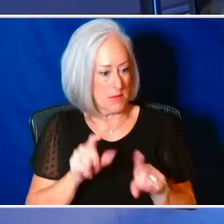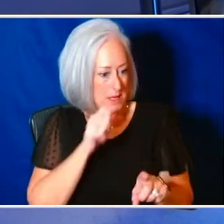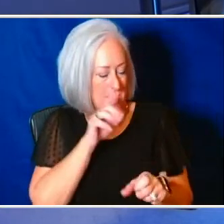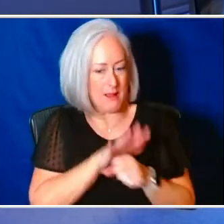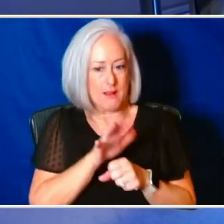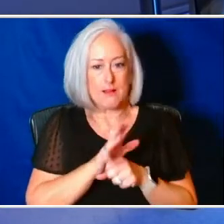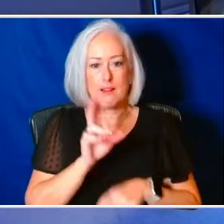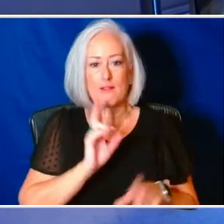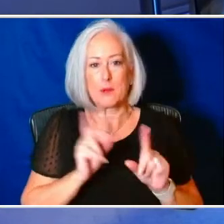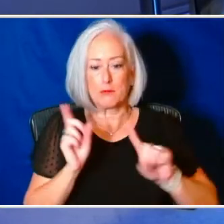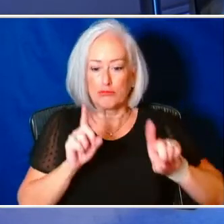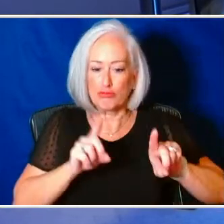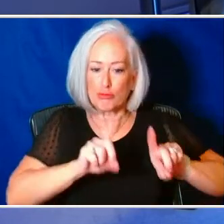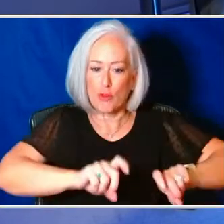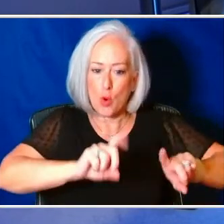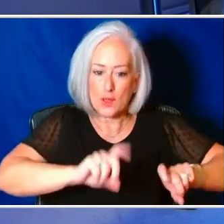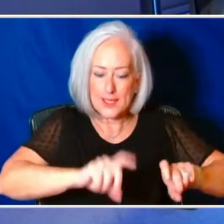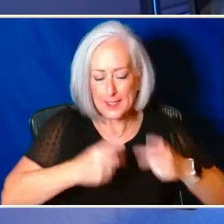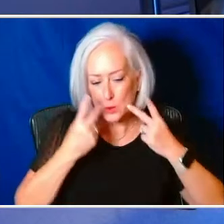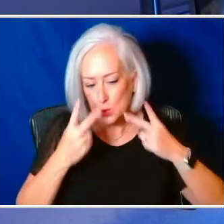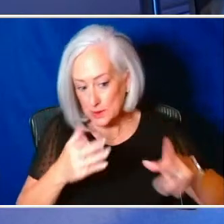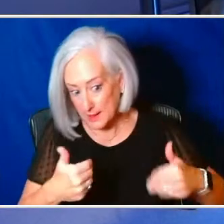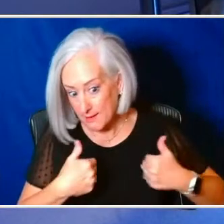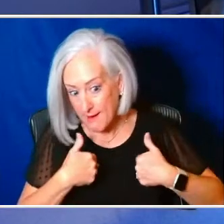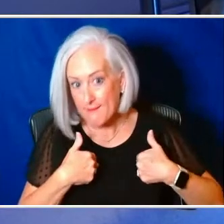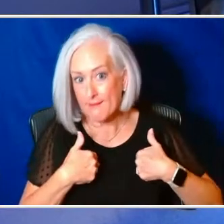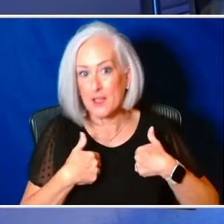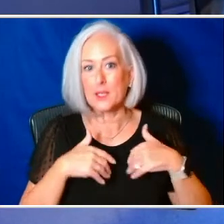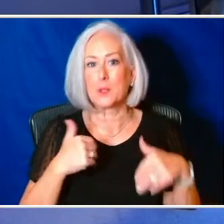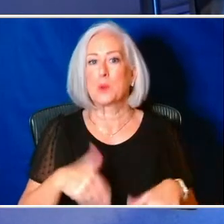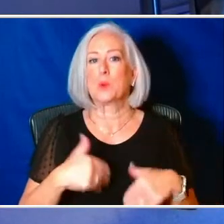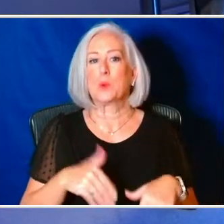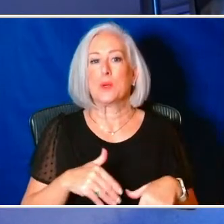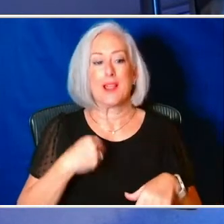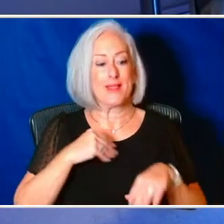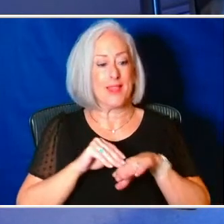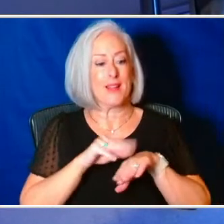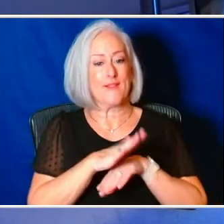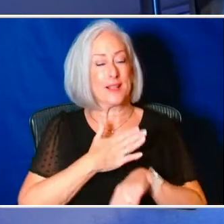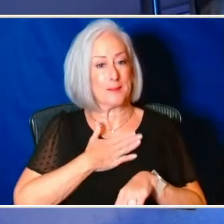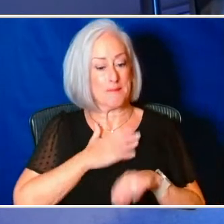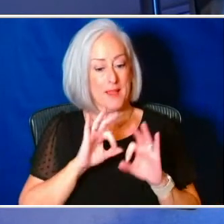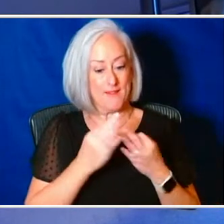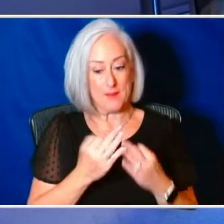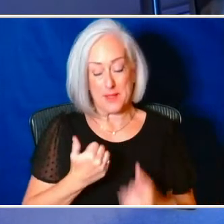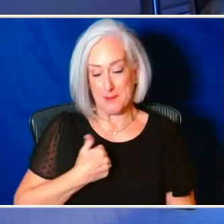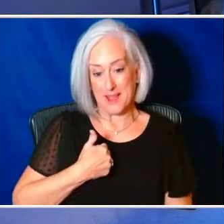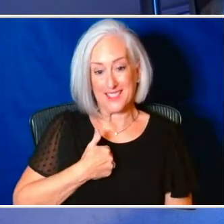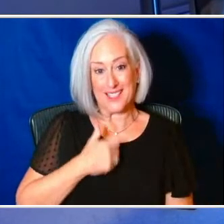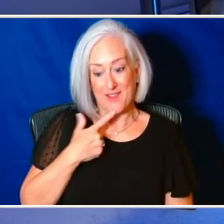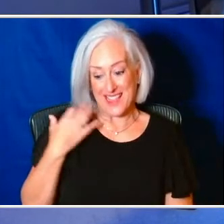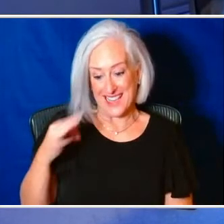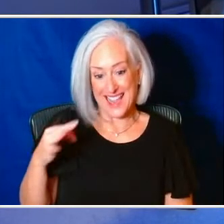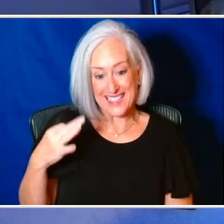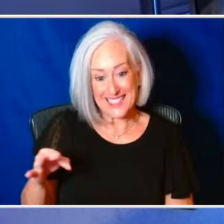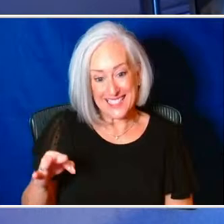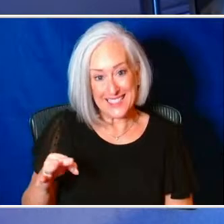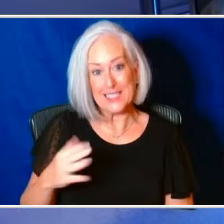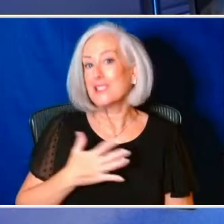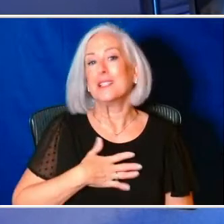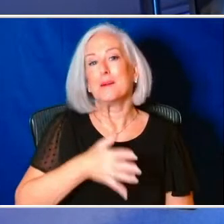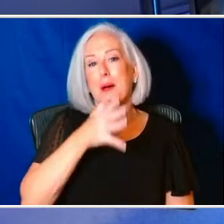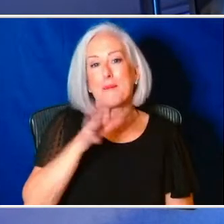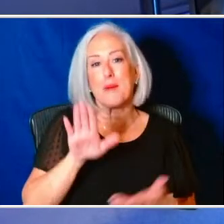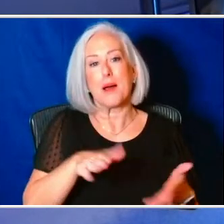lagging. This has affected my own family. I was 19 years old when my mom died of lung cancer, and she was 52. And